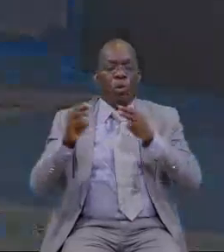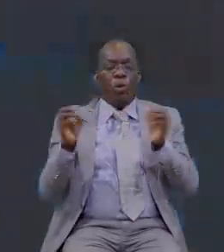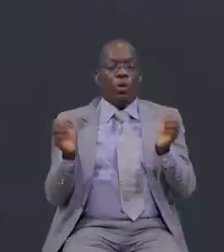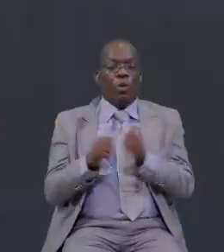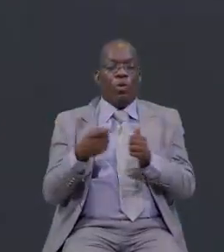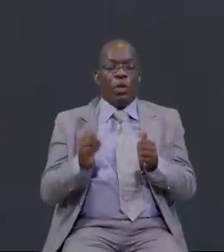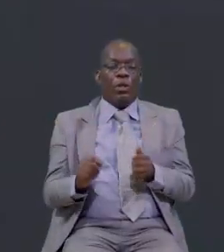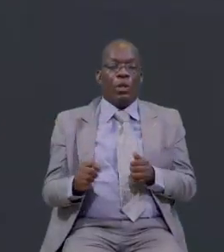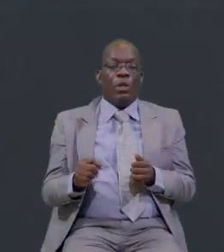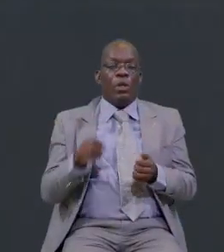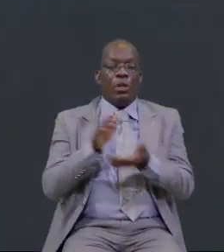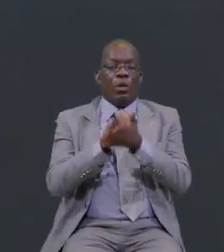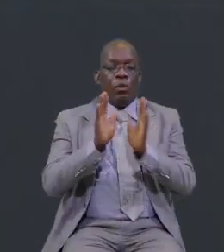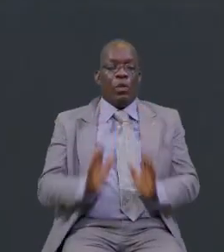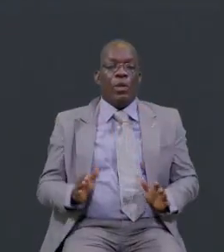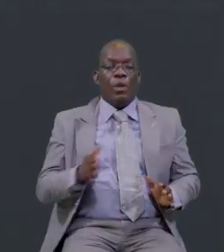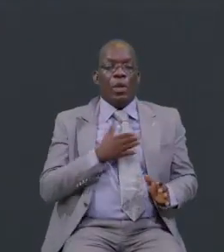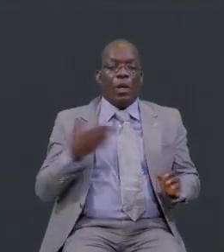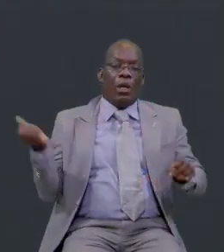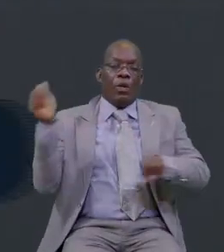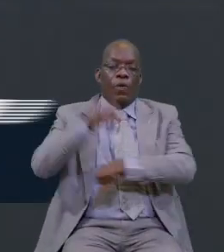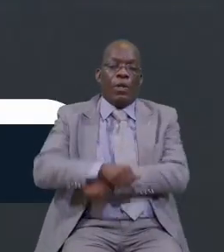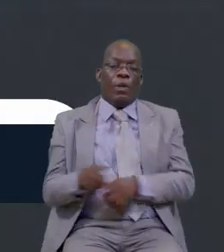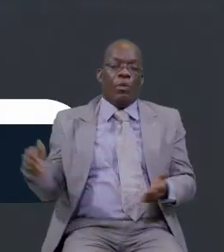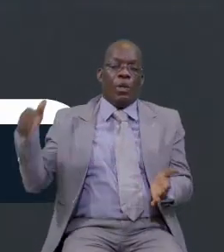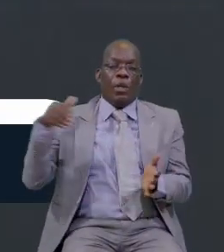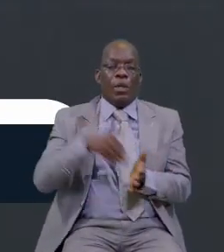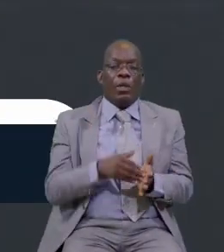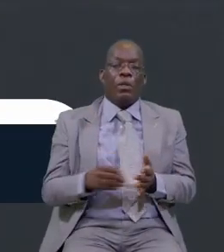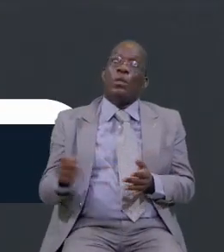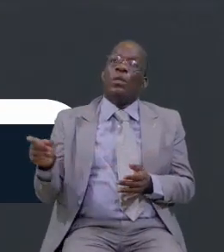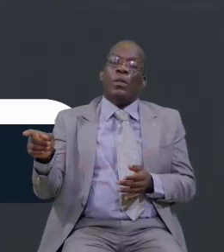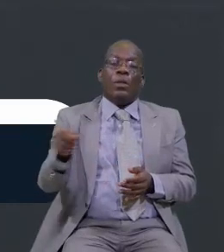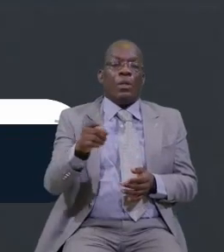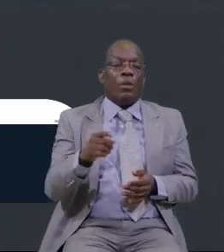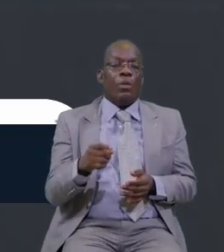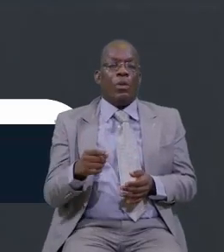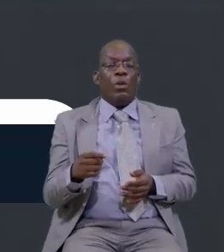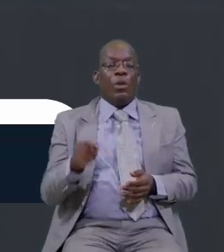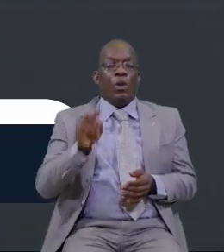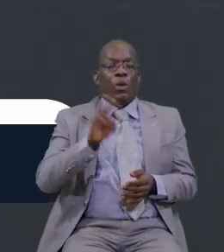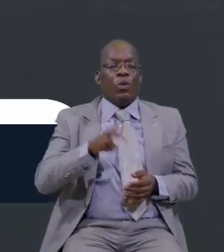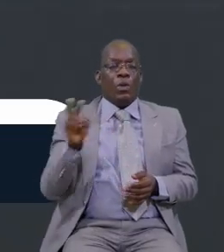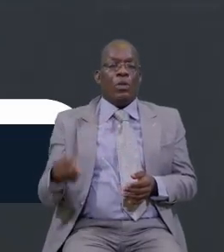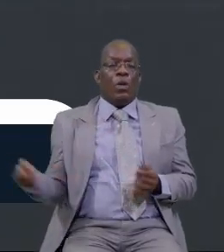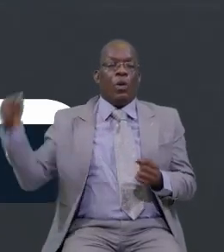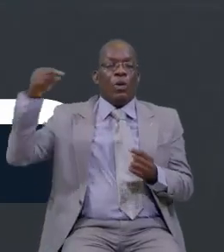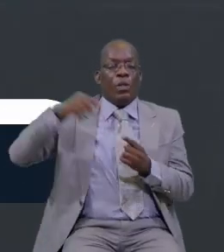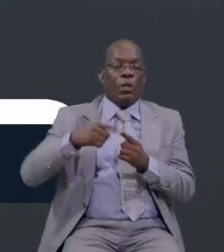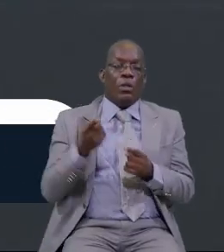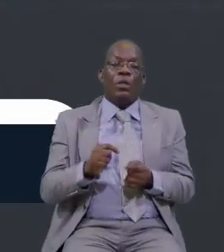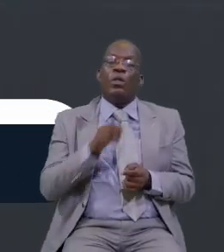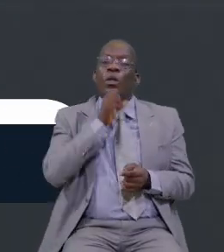and prevailed against them. Look at verse 22 now. Until the Ancient